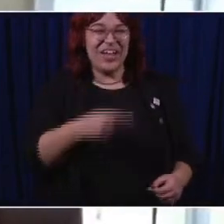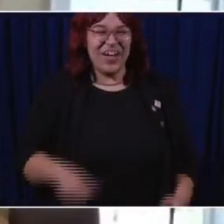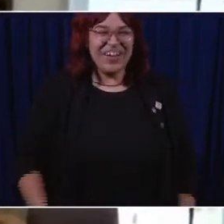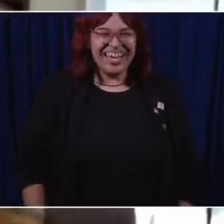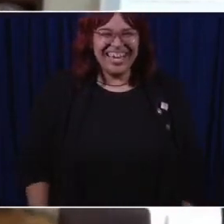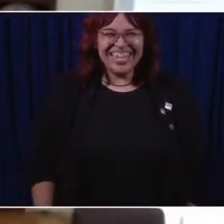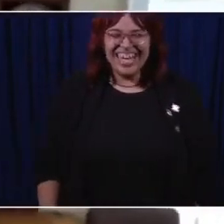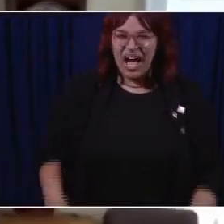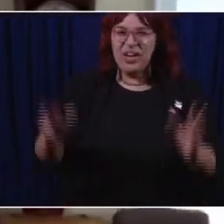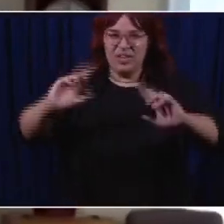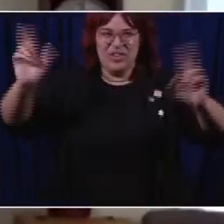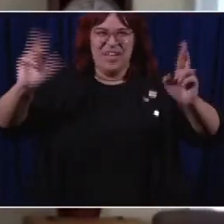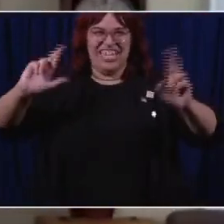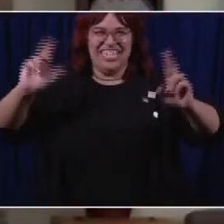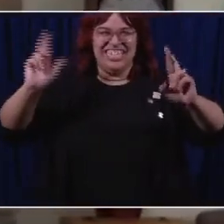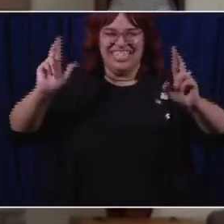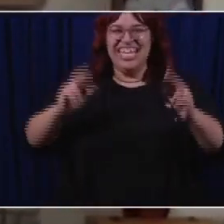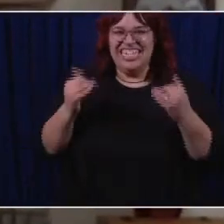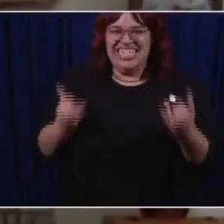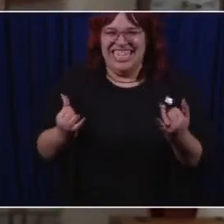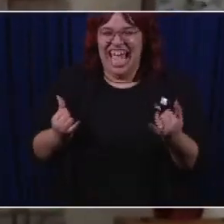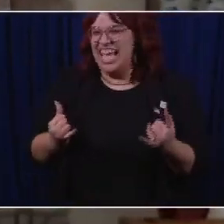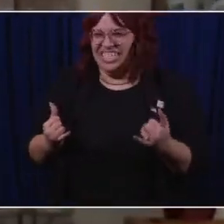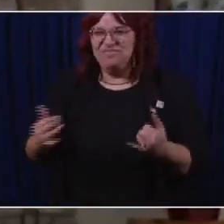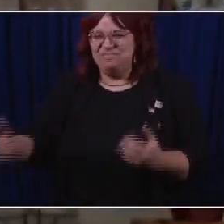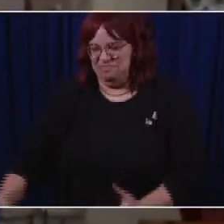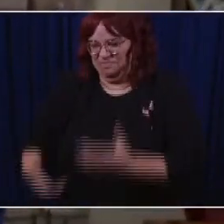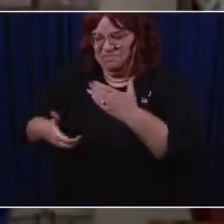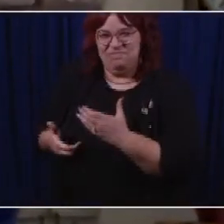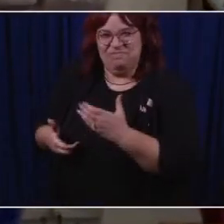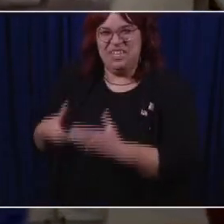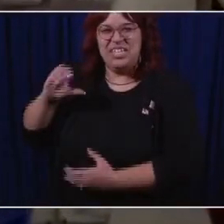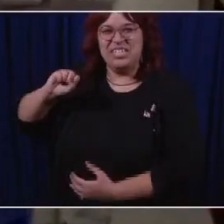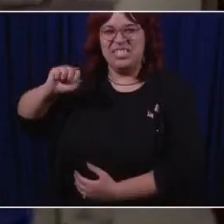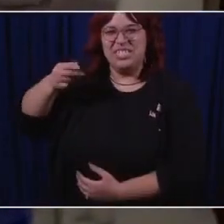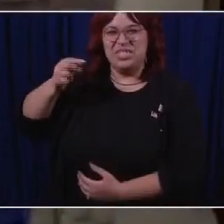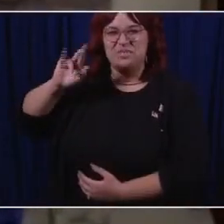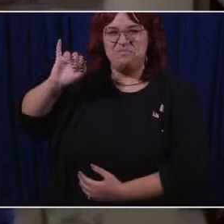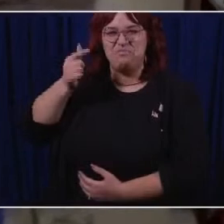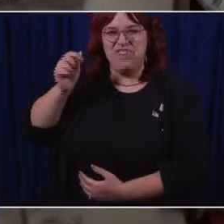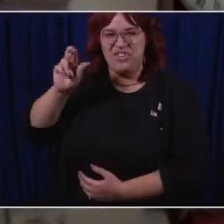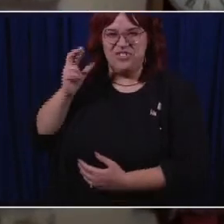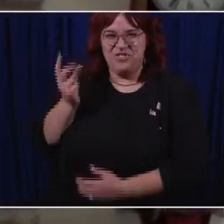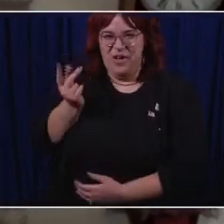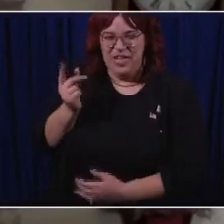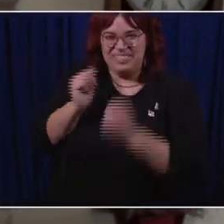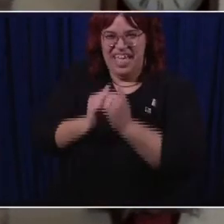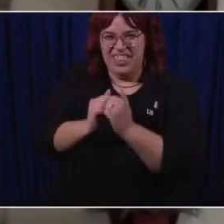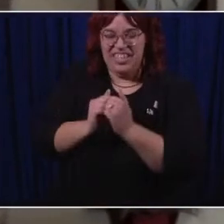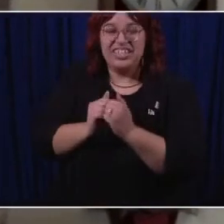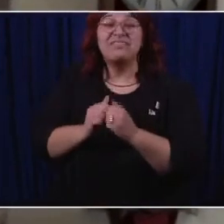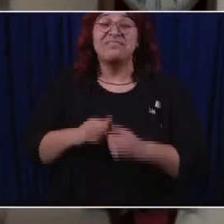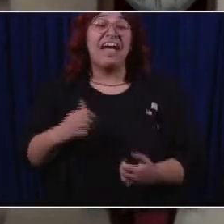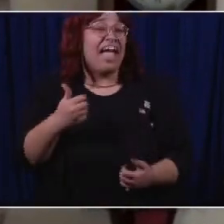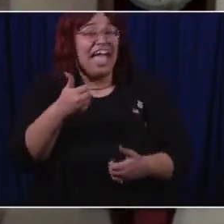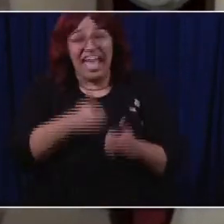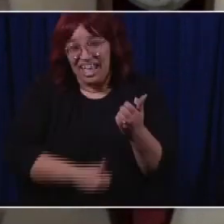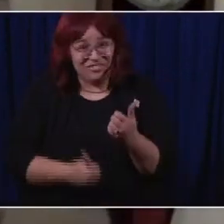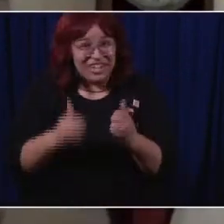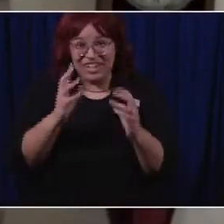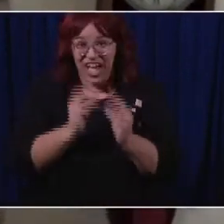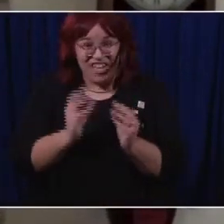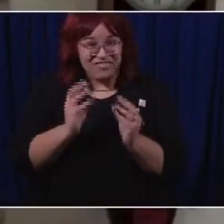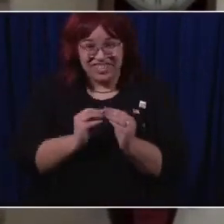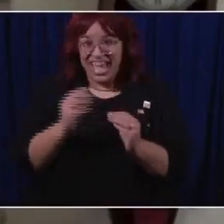Okay, here we go. Springer. Yeah, this is my Springer. He sits through every conference with me. He's taking very copious notes. Okay,